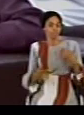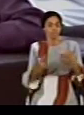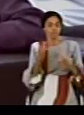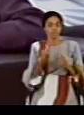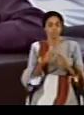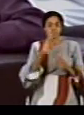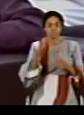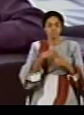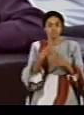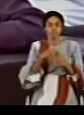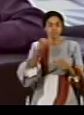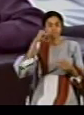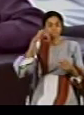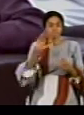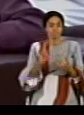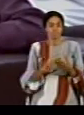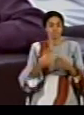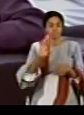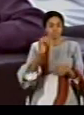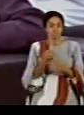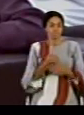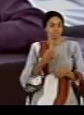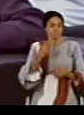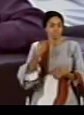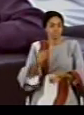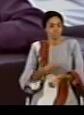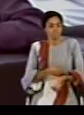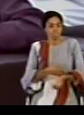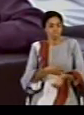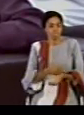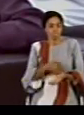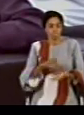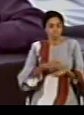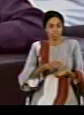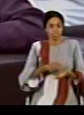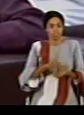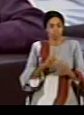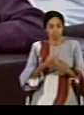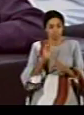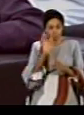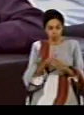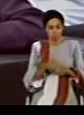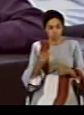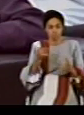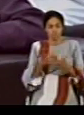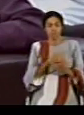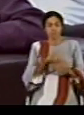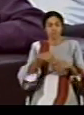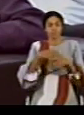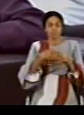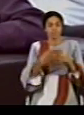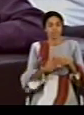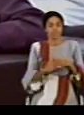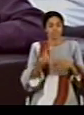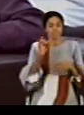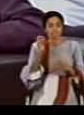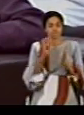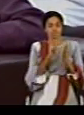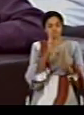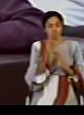it for the most. But after the global crusade in Bayelsa